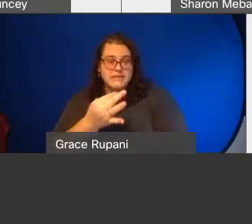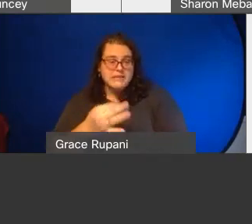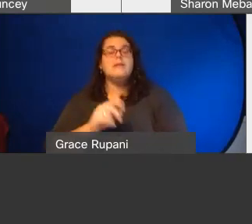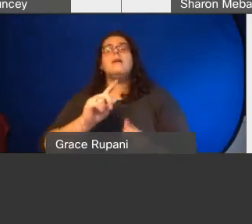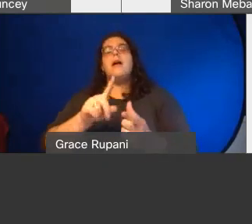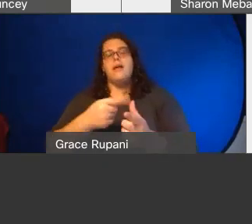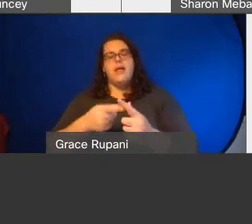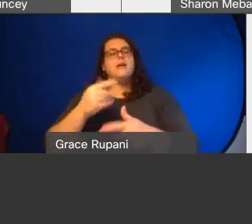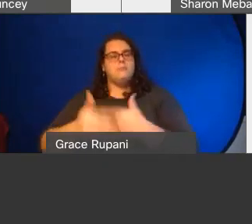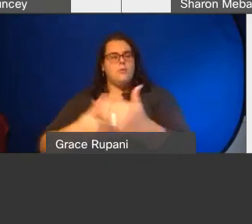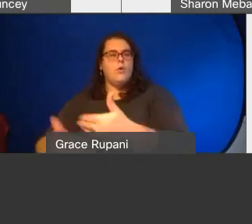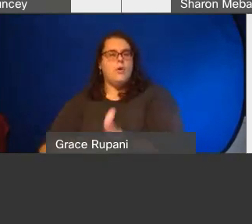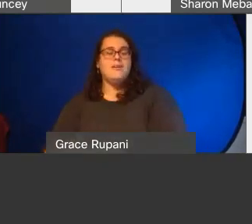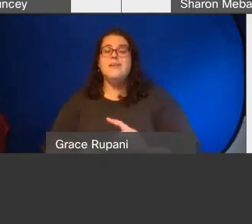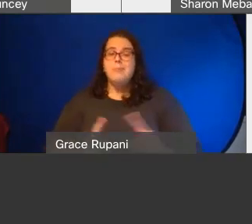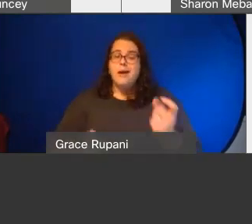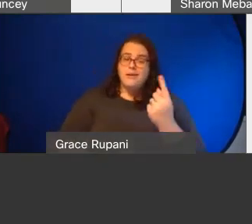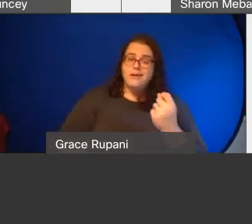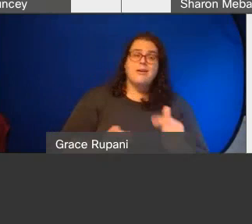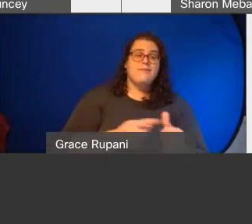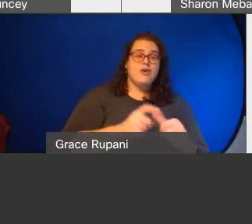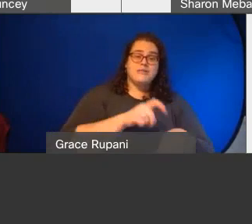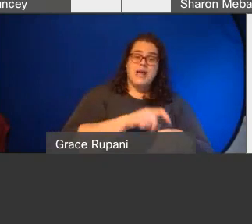But for first-time employees, that does not